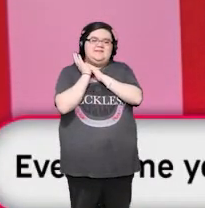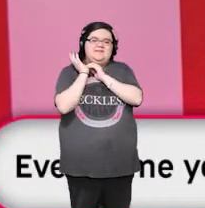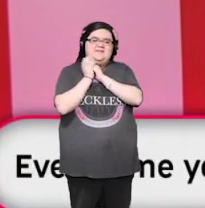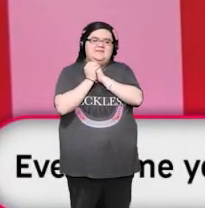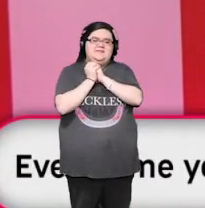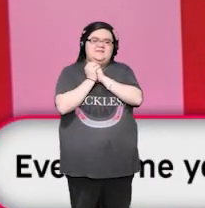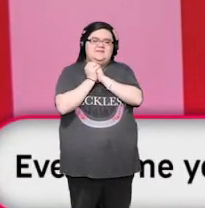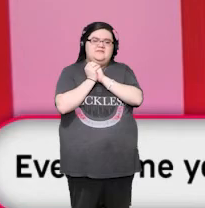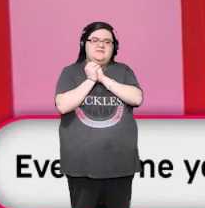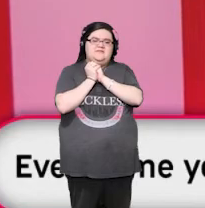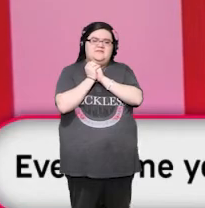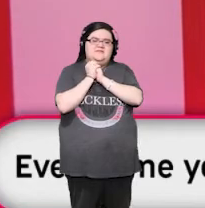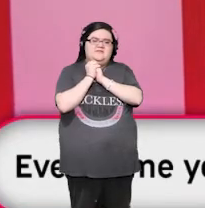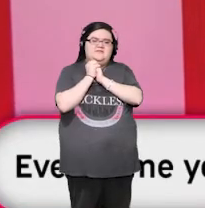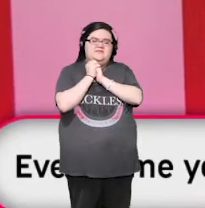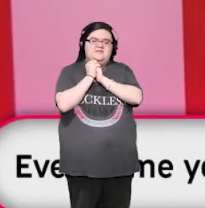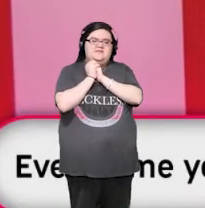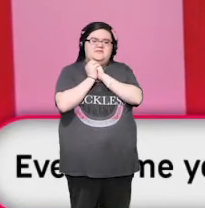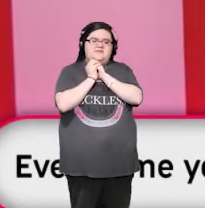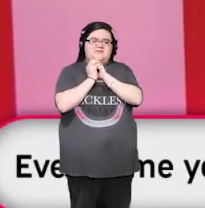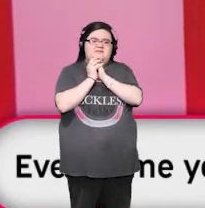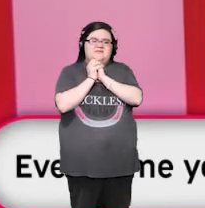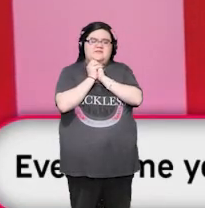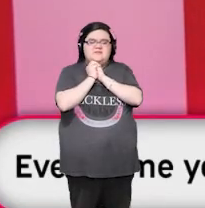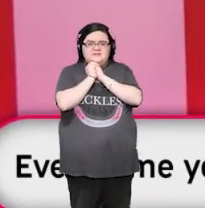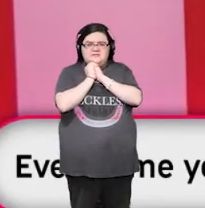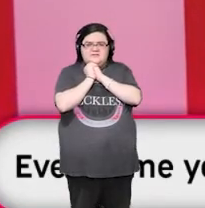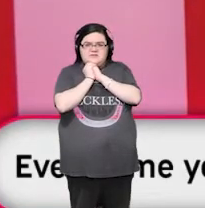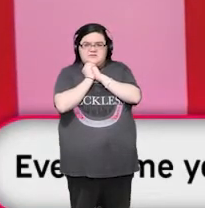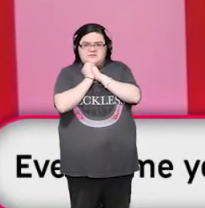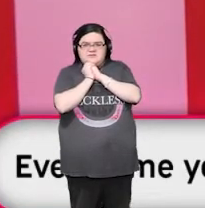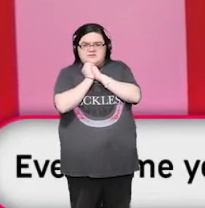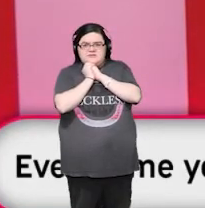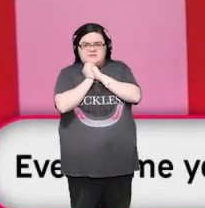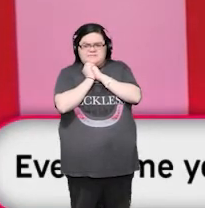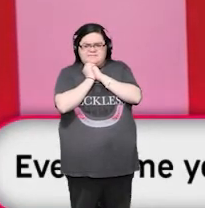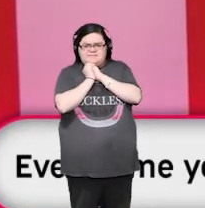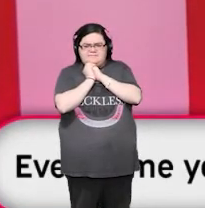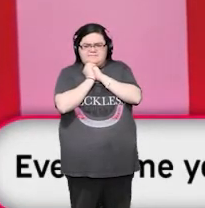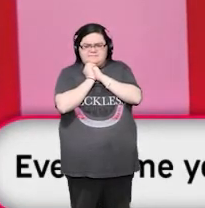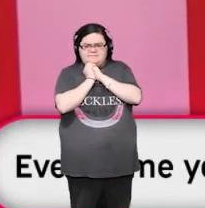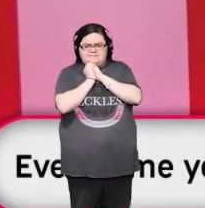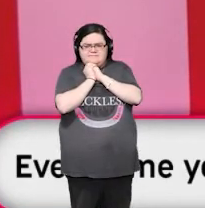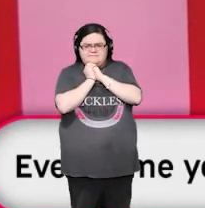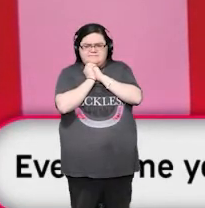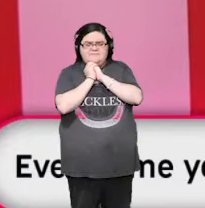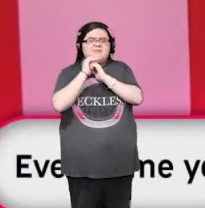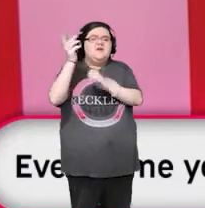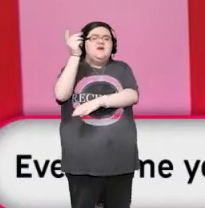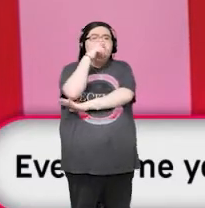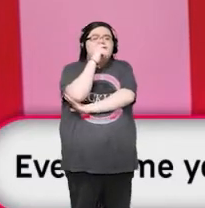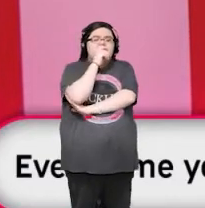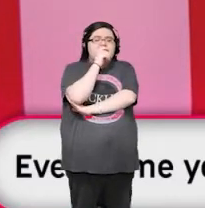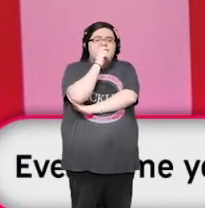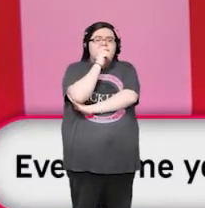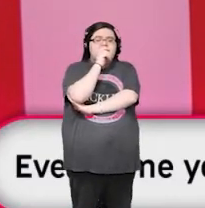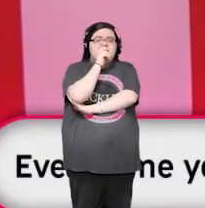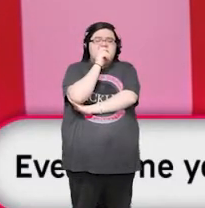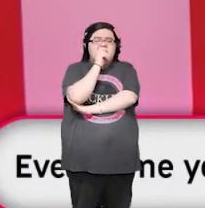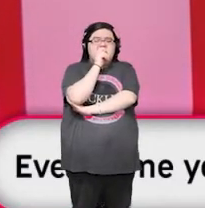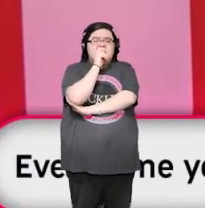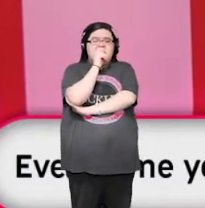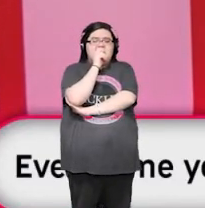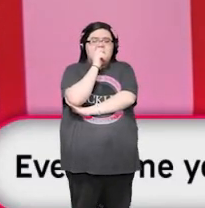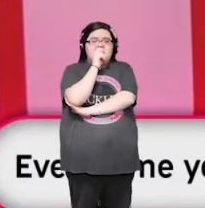yeah, a dog will die somewhere. Yeah. But if you fall in love with someone, a genocide will happen. What's the numbers